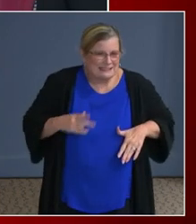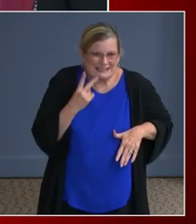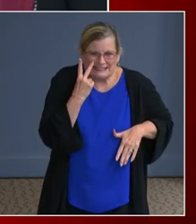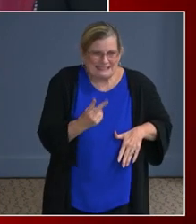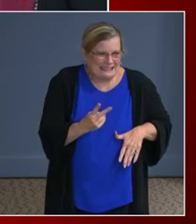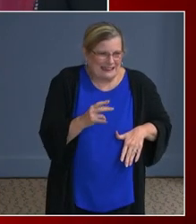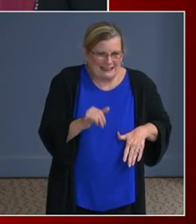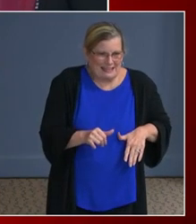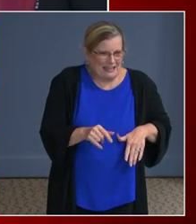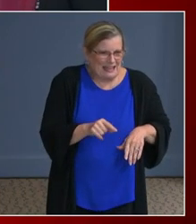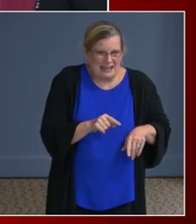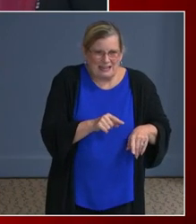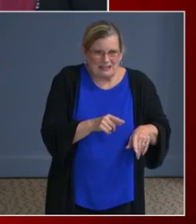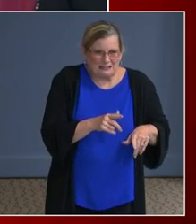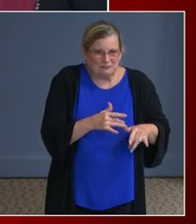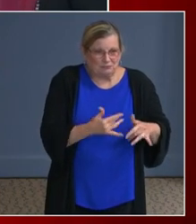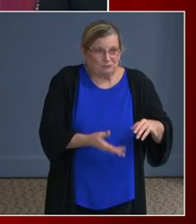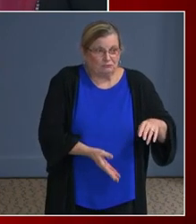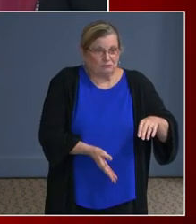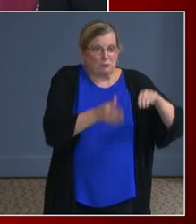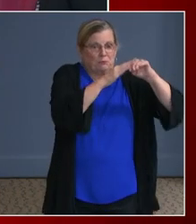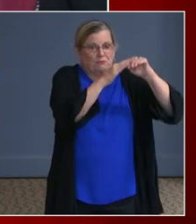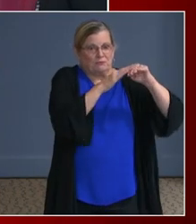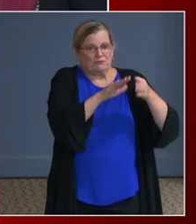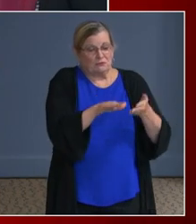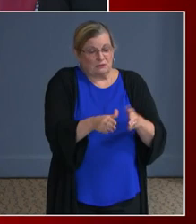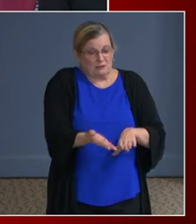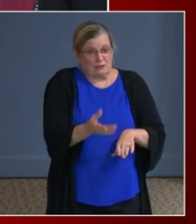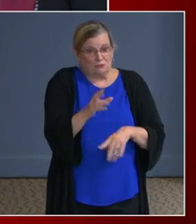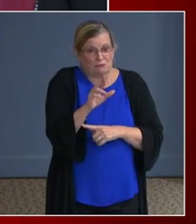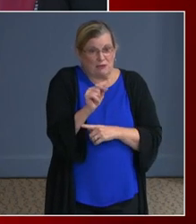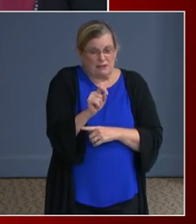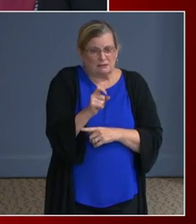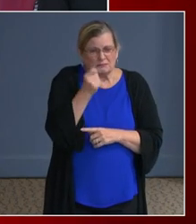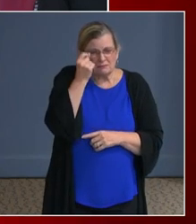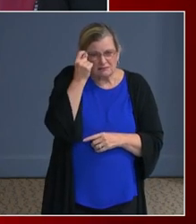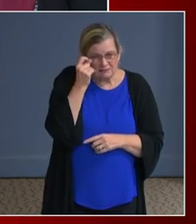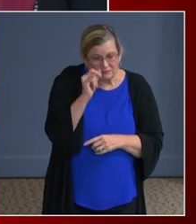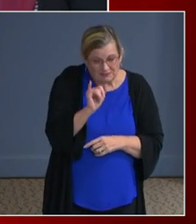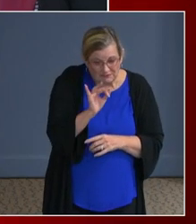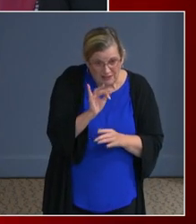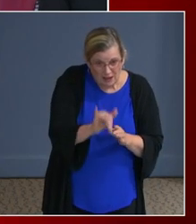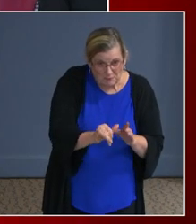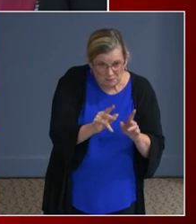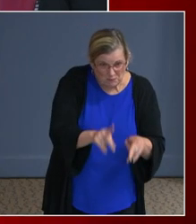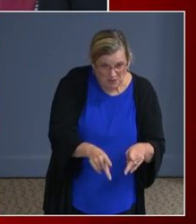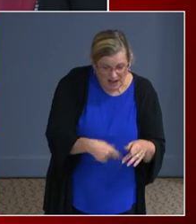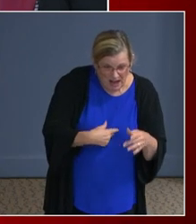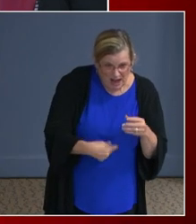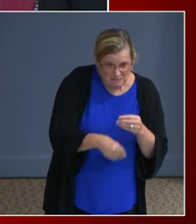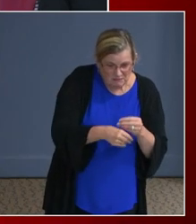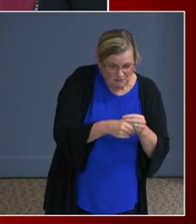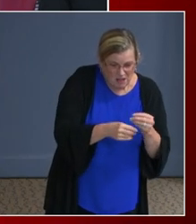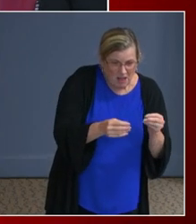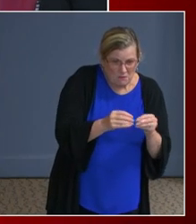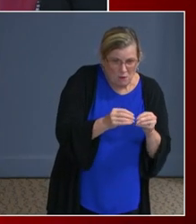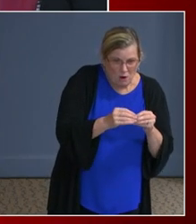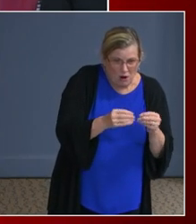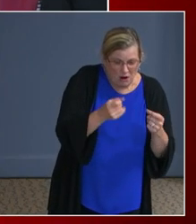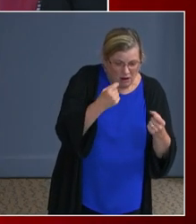to see is that they decrease the length of time that an individual is hospitalized or the amount of time that they recover.